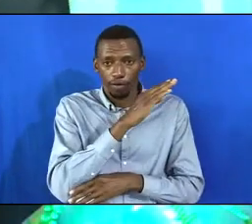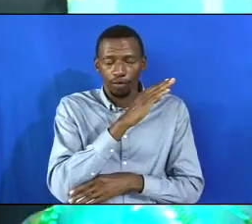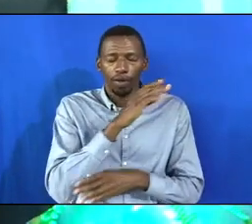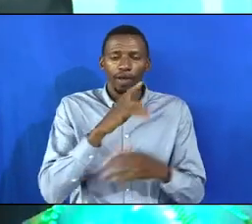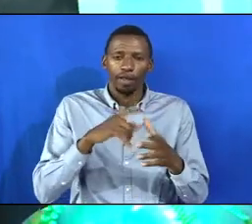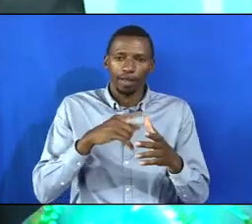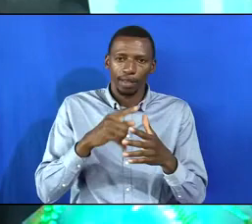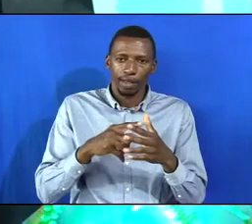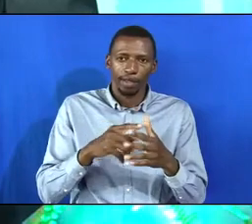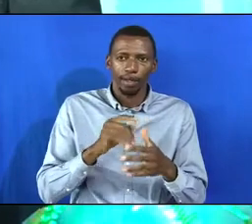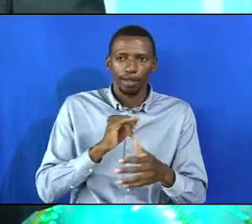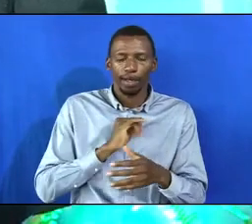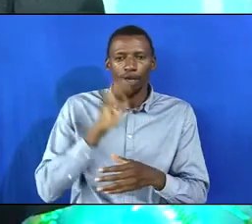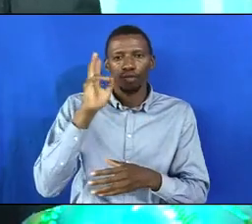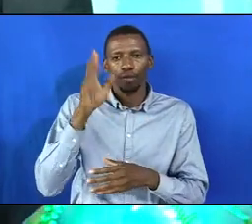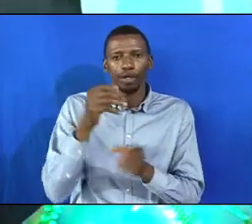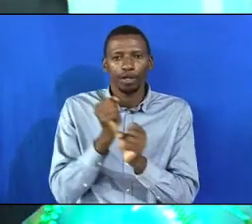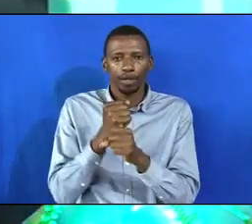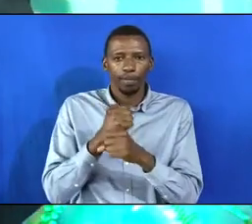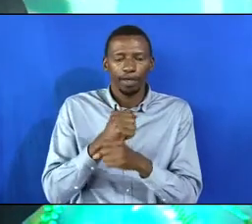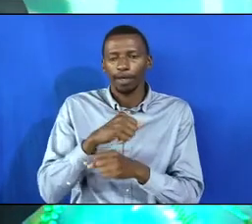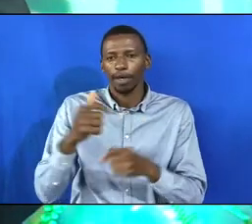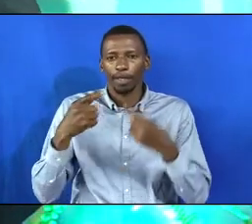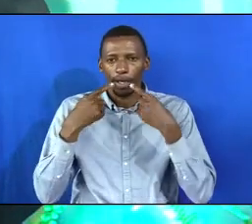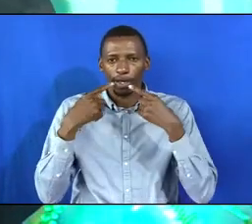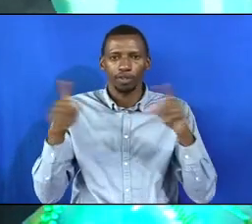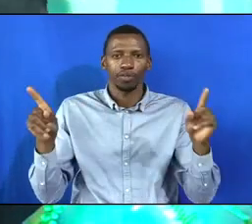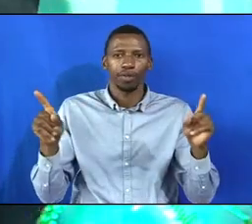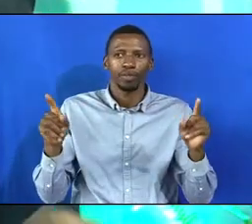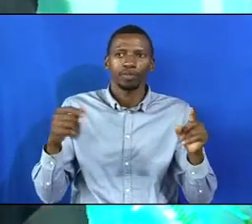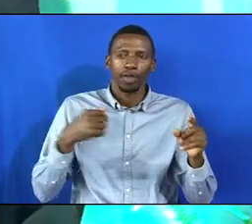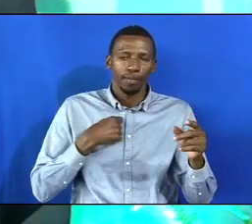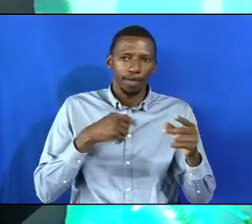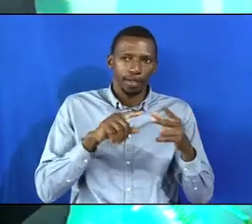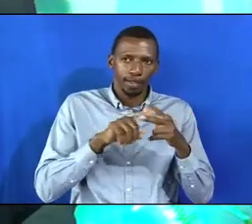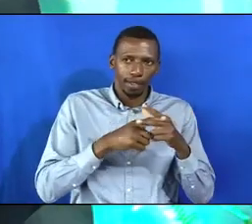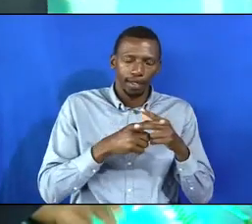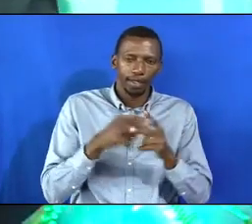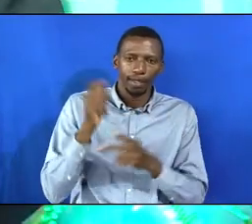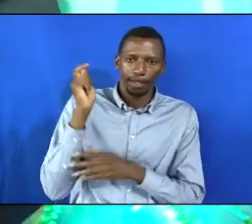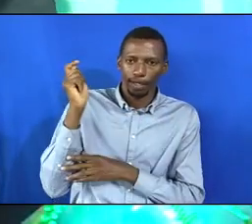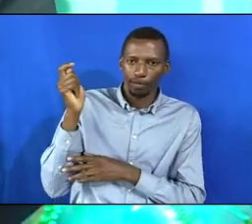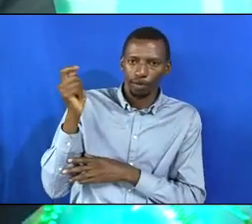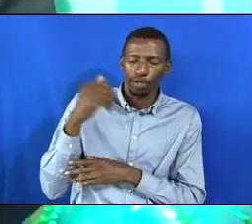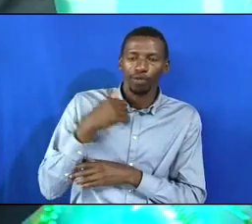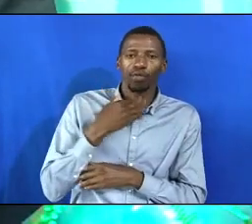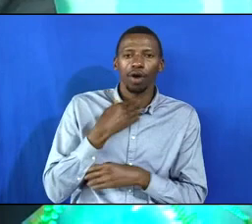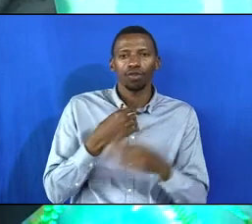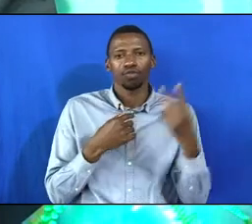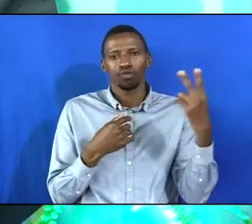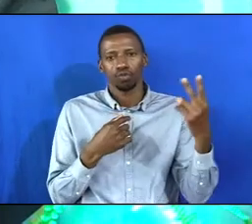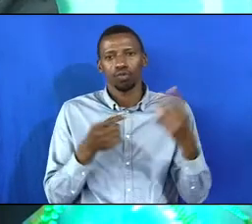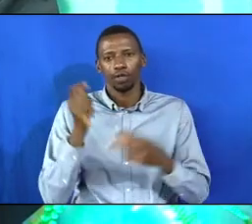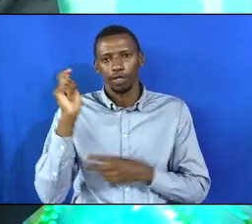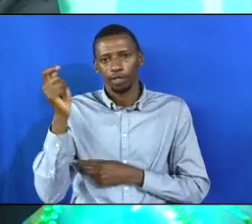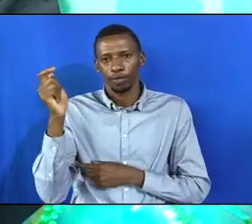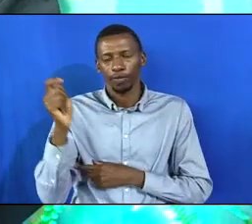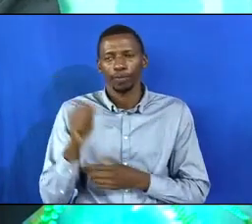will also make some other announcements. So I start the testimonies. I'm going to do two testimonies.